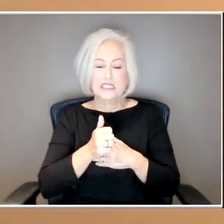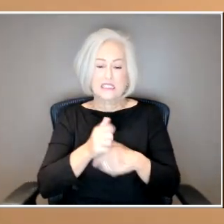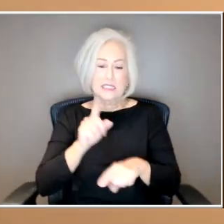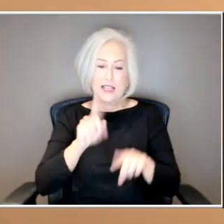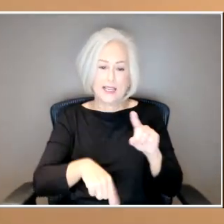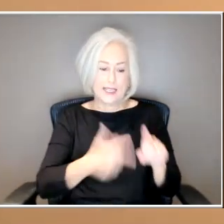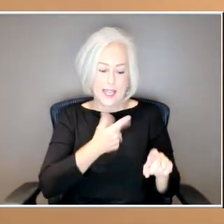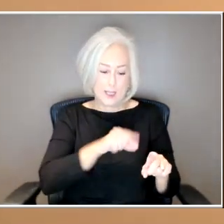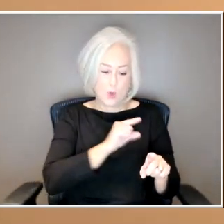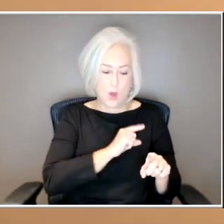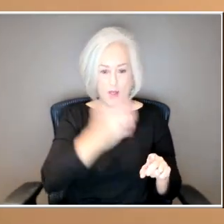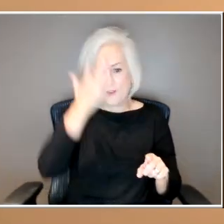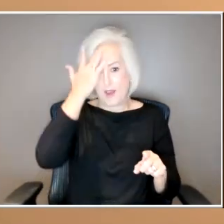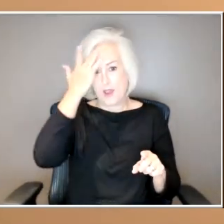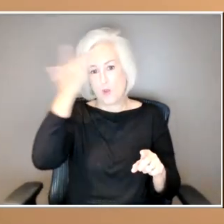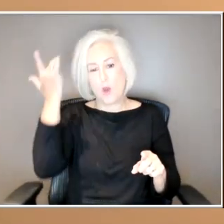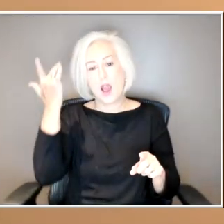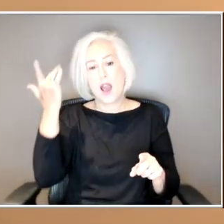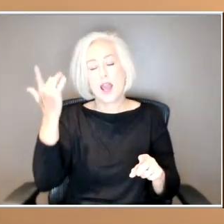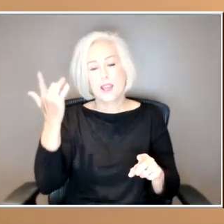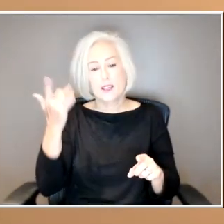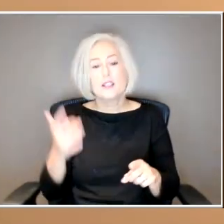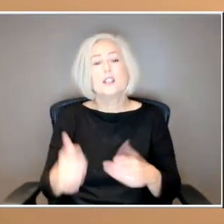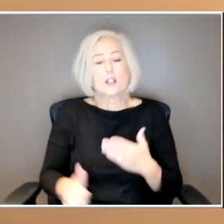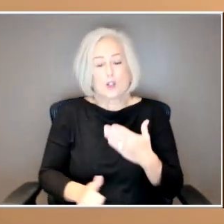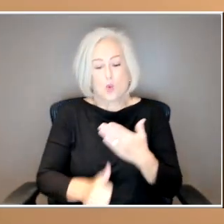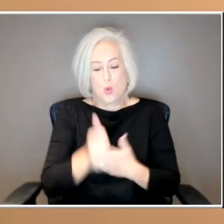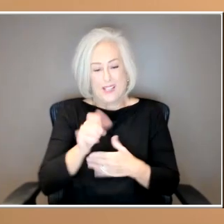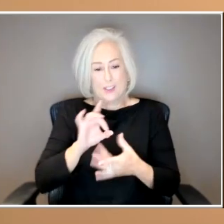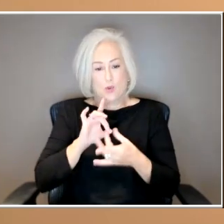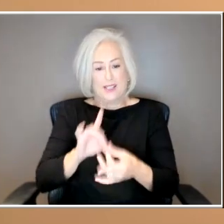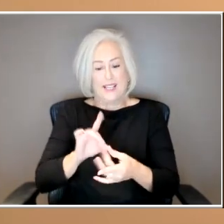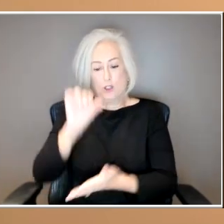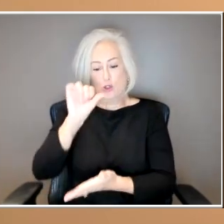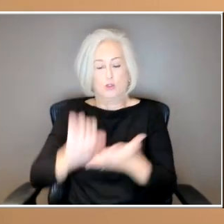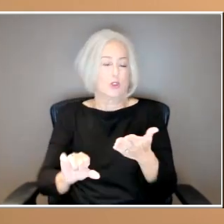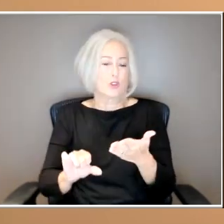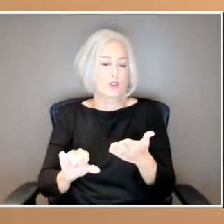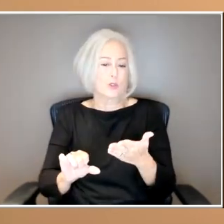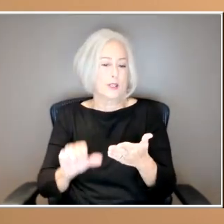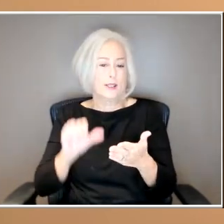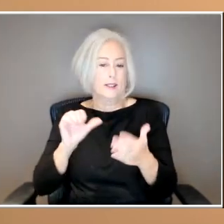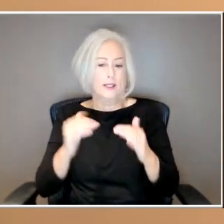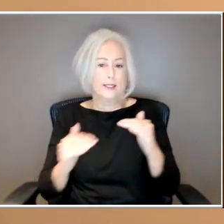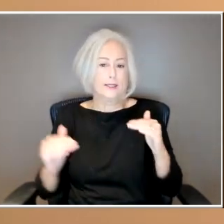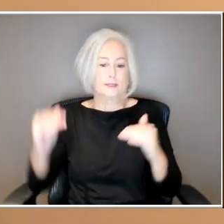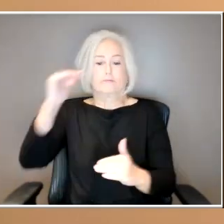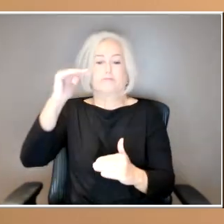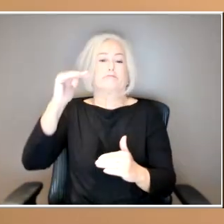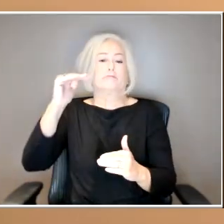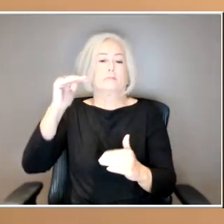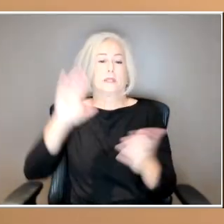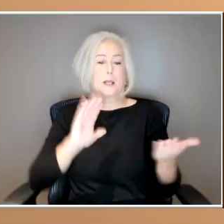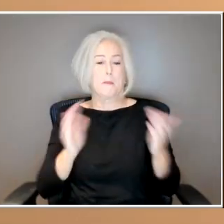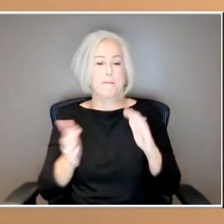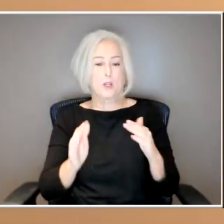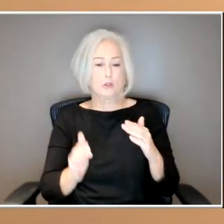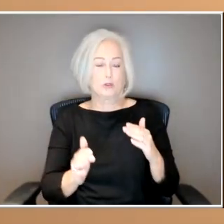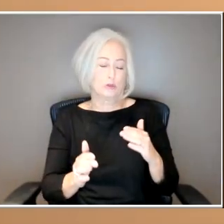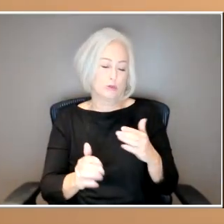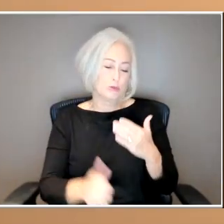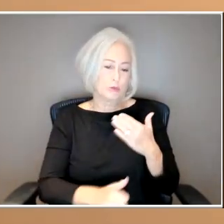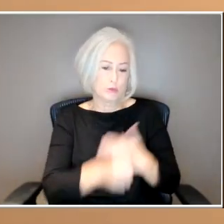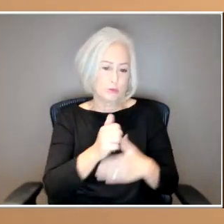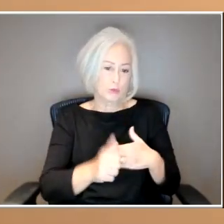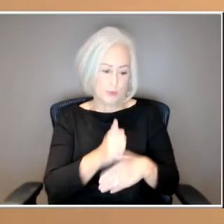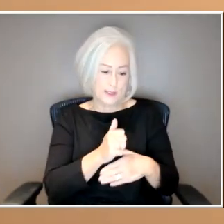risk of surgery does not outweigh some of the other risk factors. But basically, we have a high-risk team who helps patients to stay